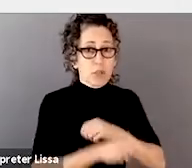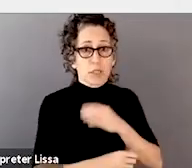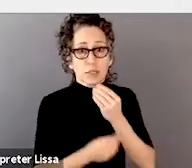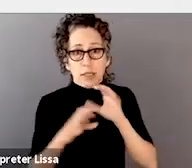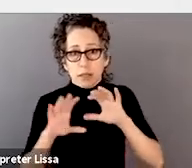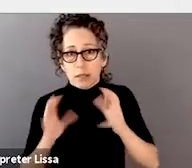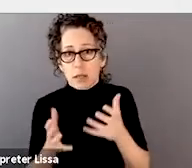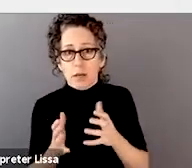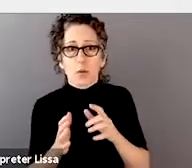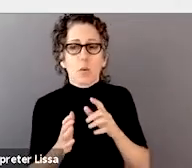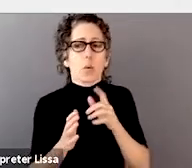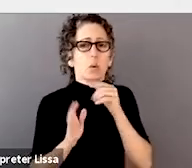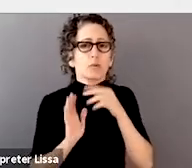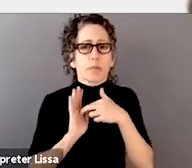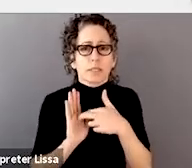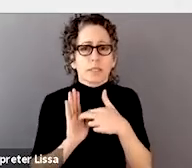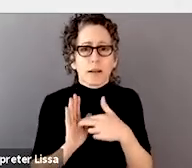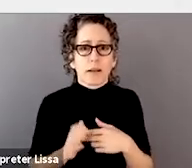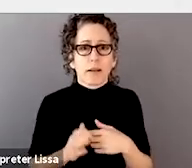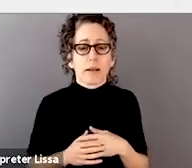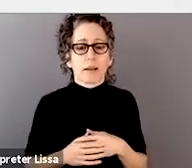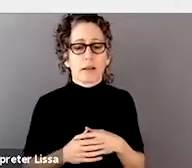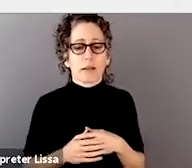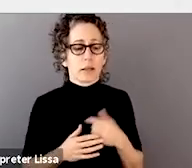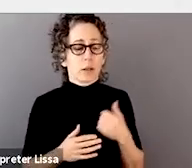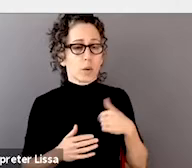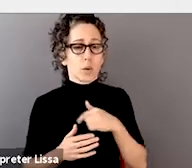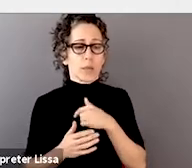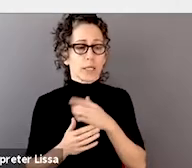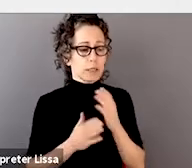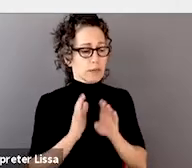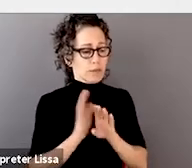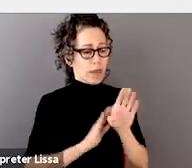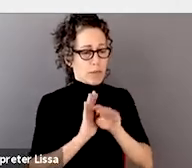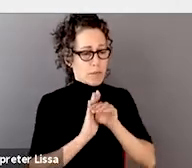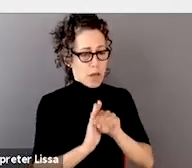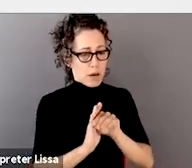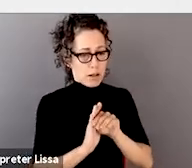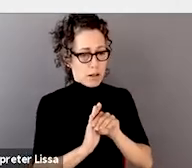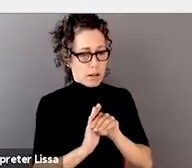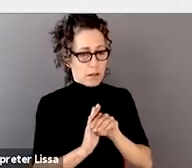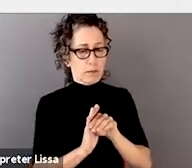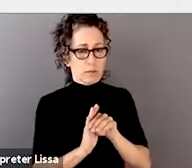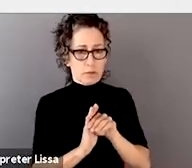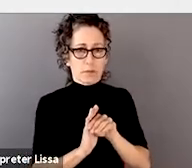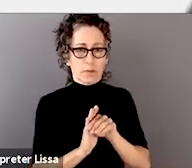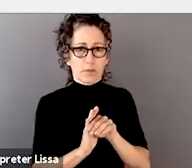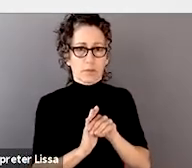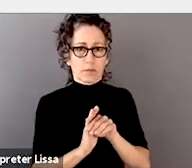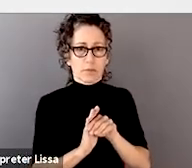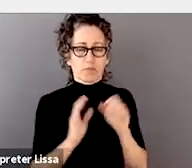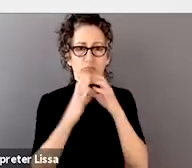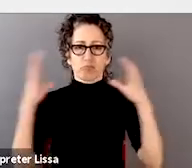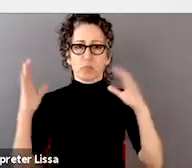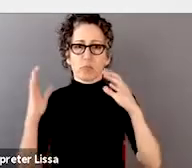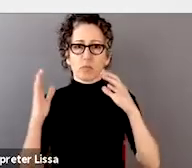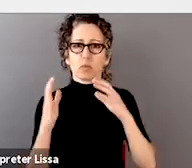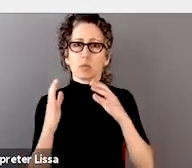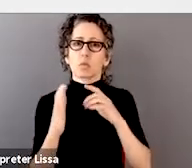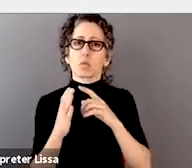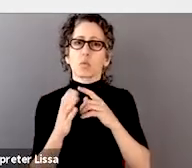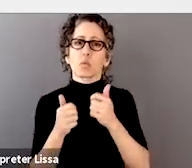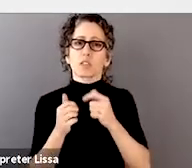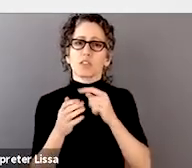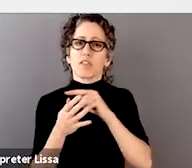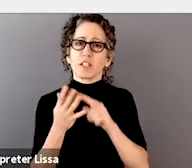Is it representative? We're trying to develop this model. What does it look like? What does it mean? What features are we choosing and why? What